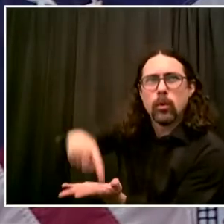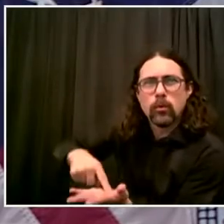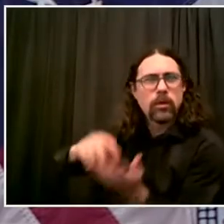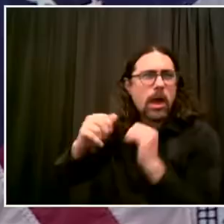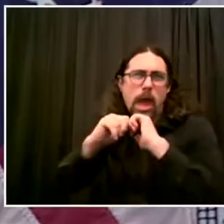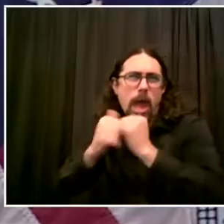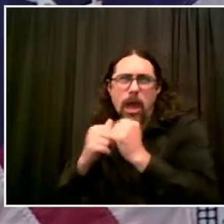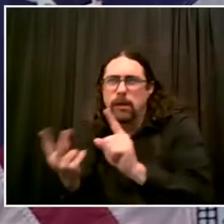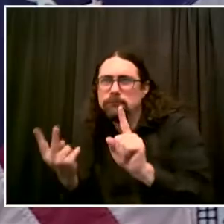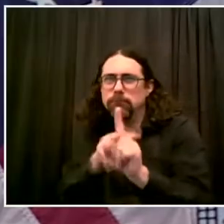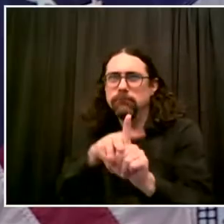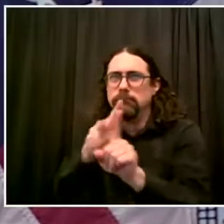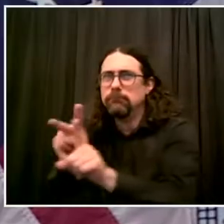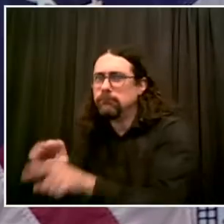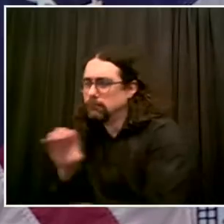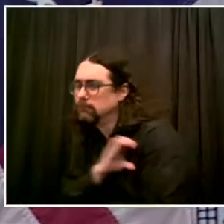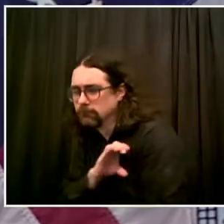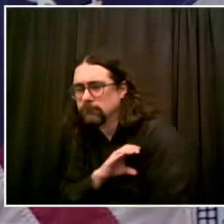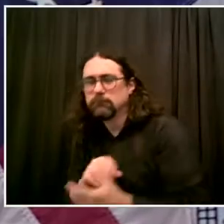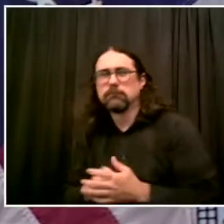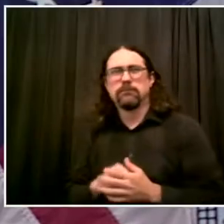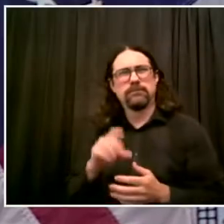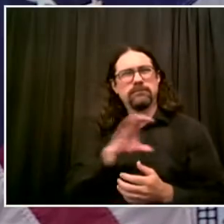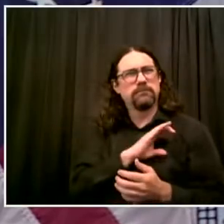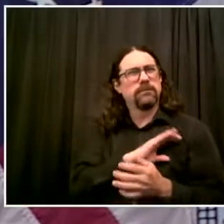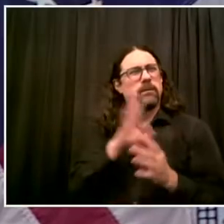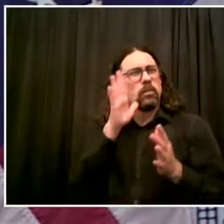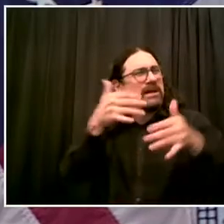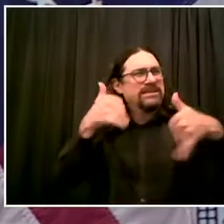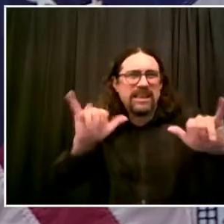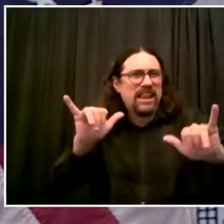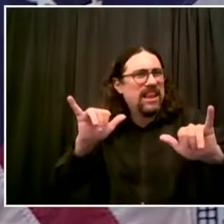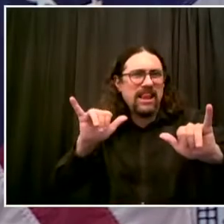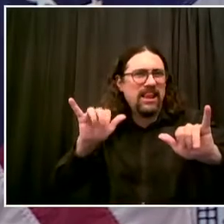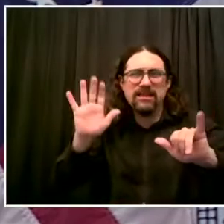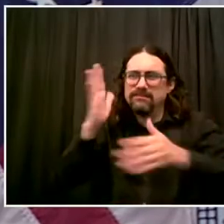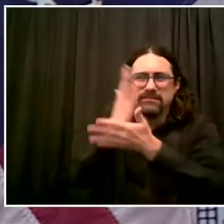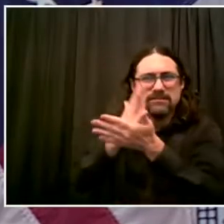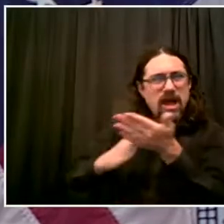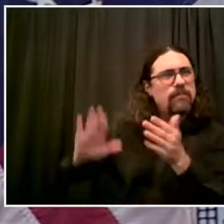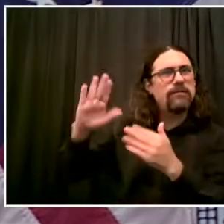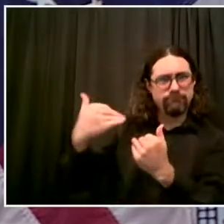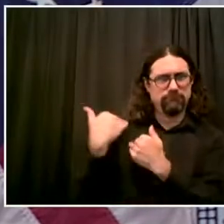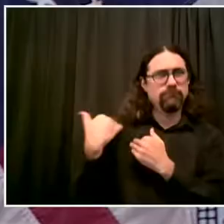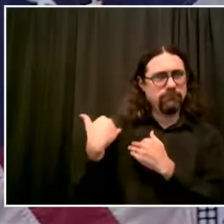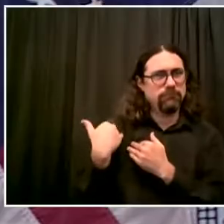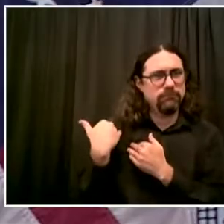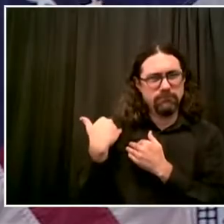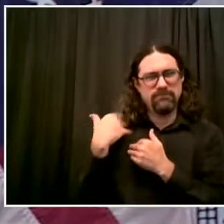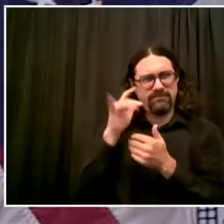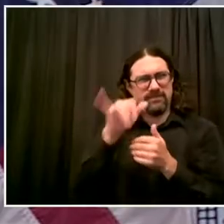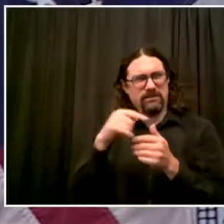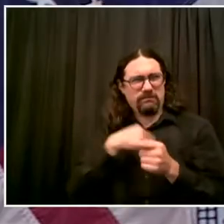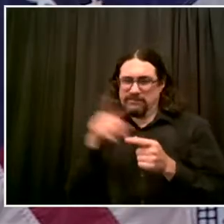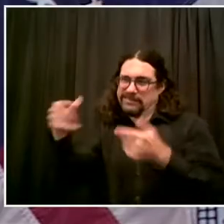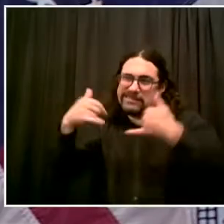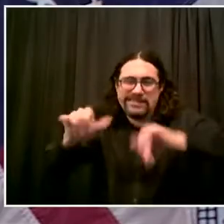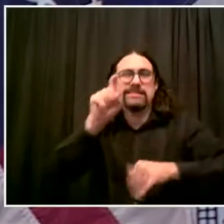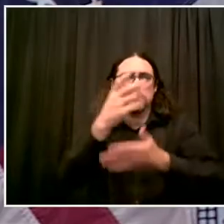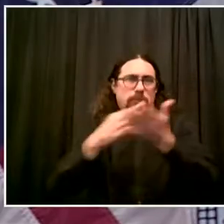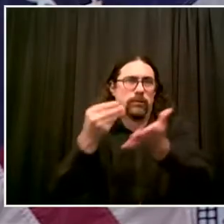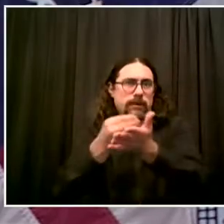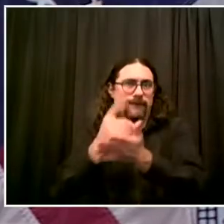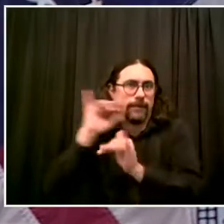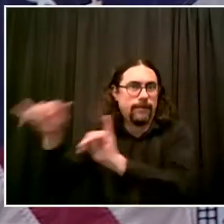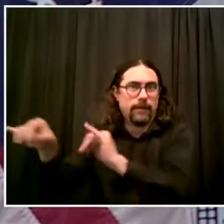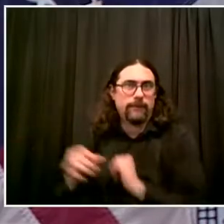the final dollar figure will be. I think the important thing here is to get it right, meaning I want to see reprioritization to young